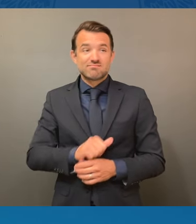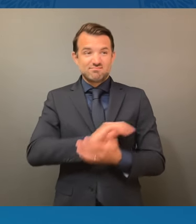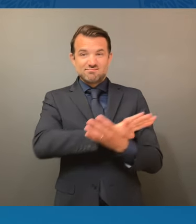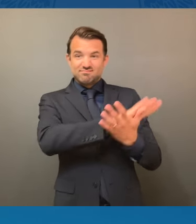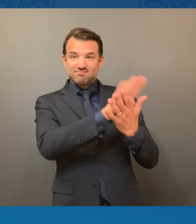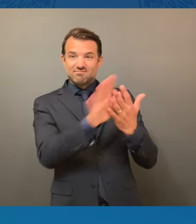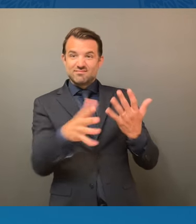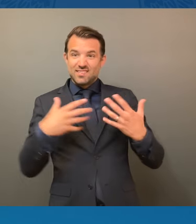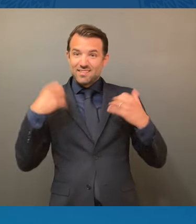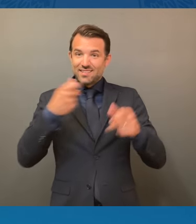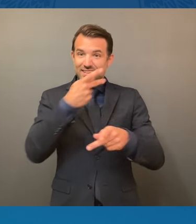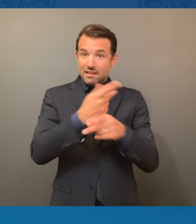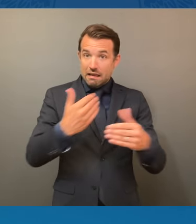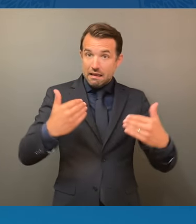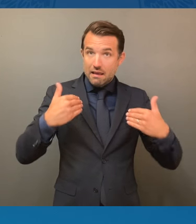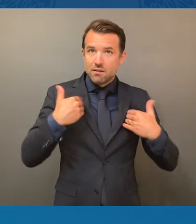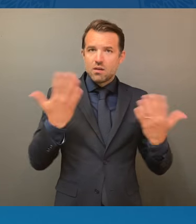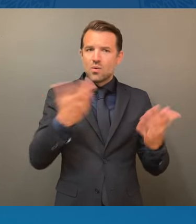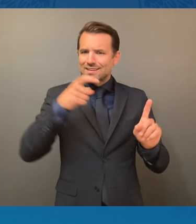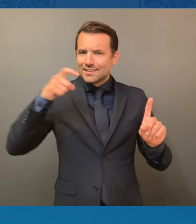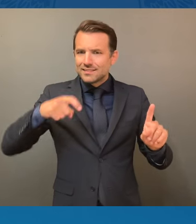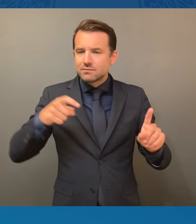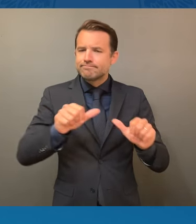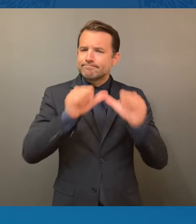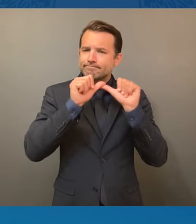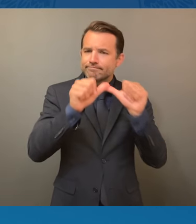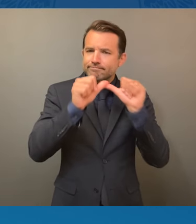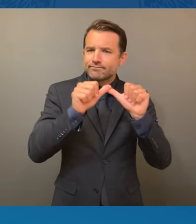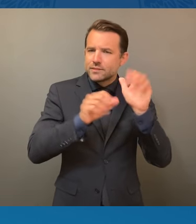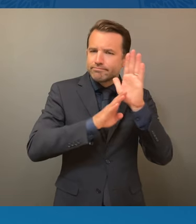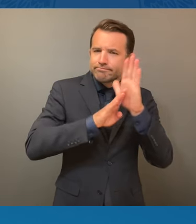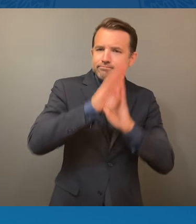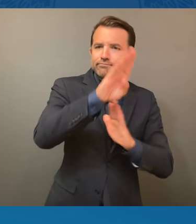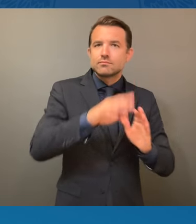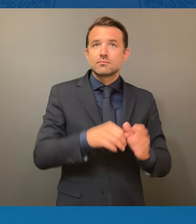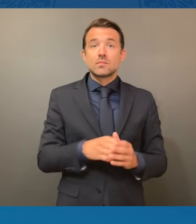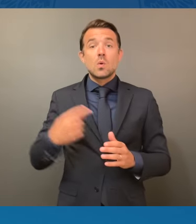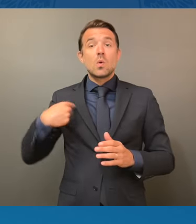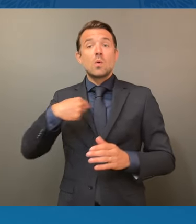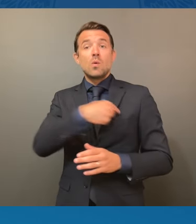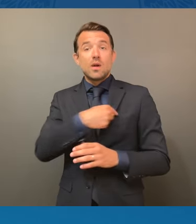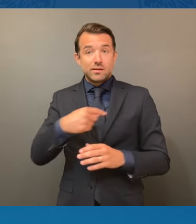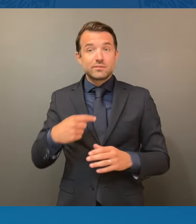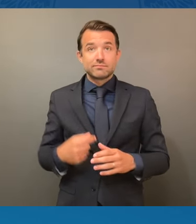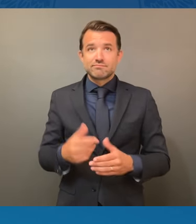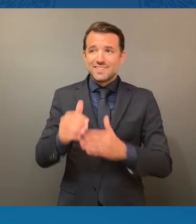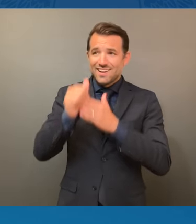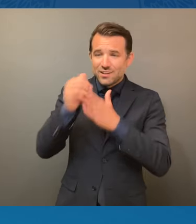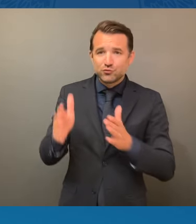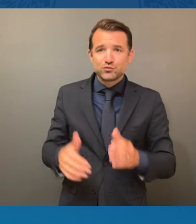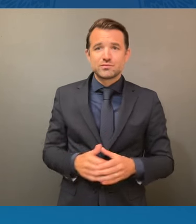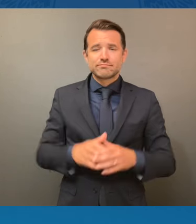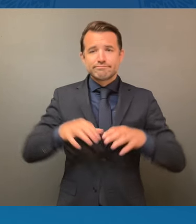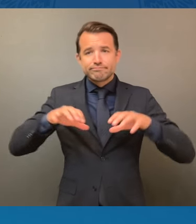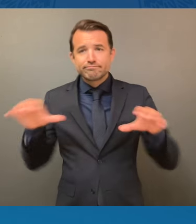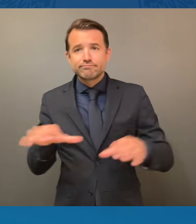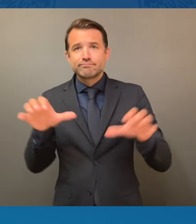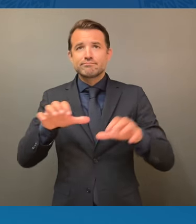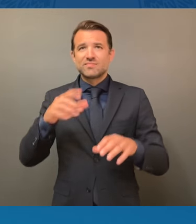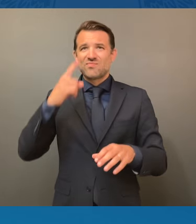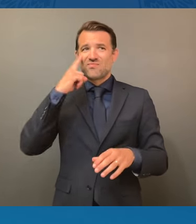thrive. And that is why we are leading the fight to address the maternal health